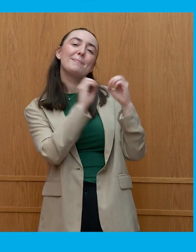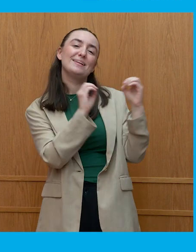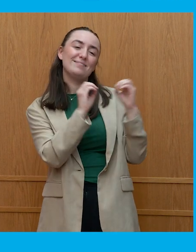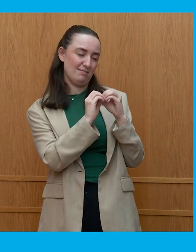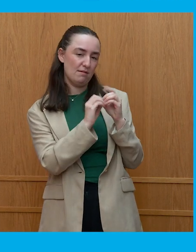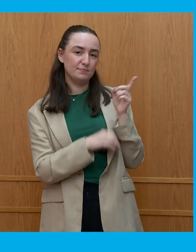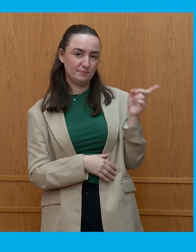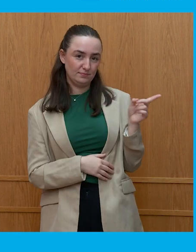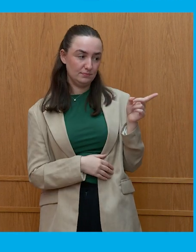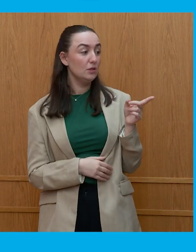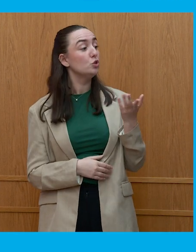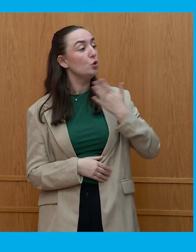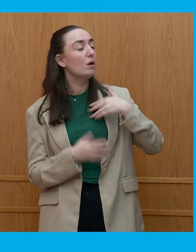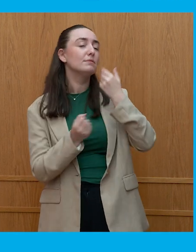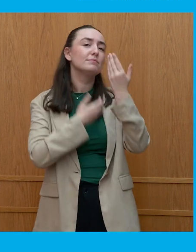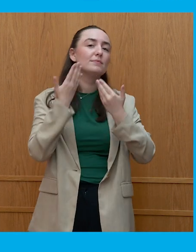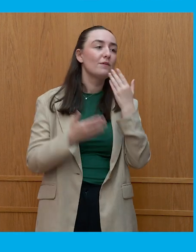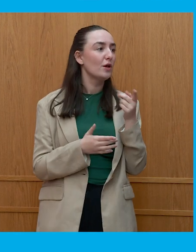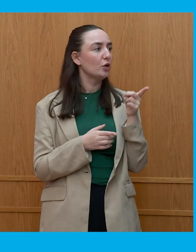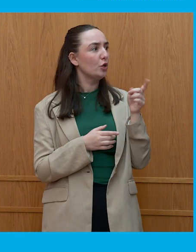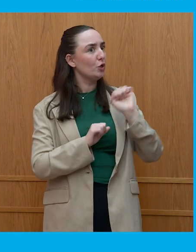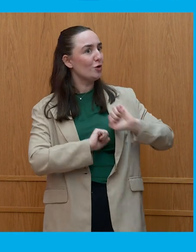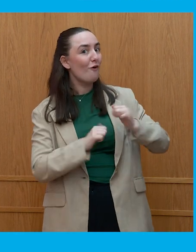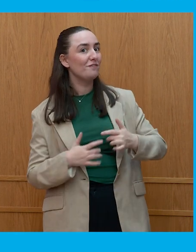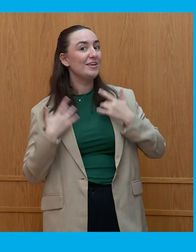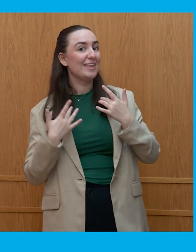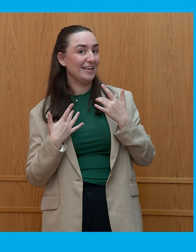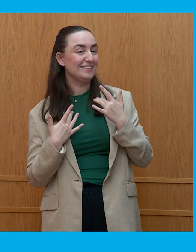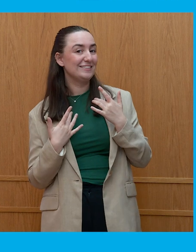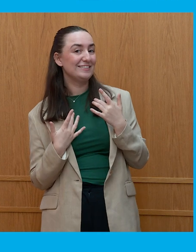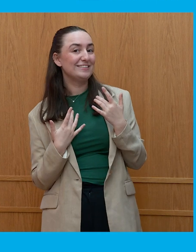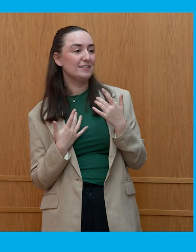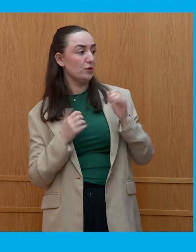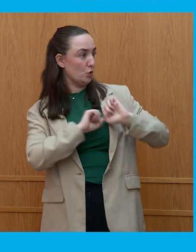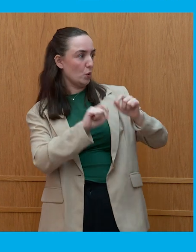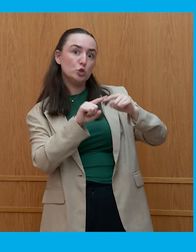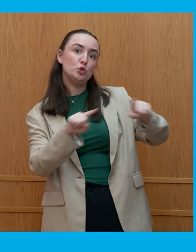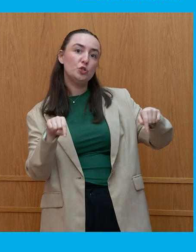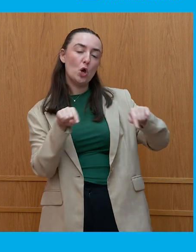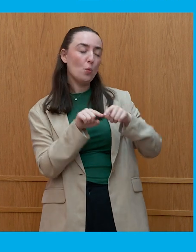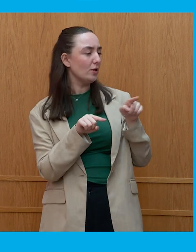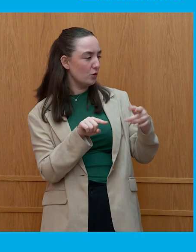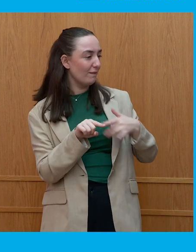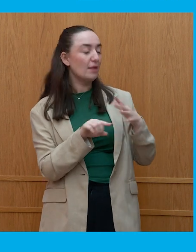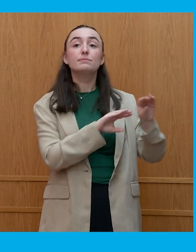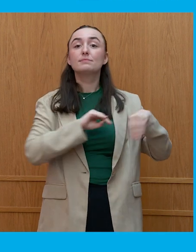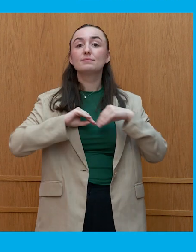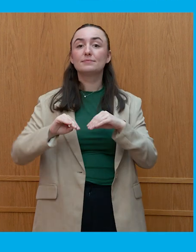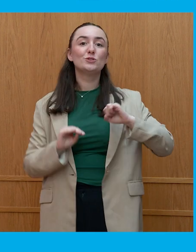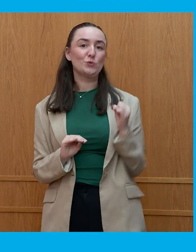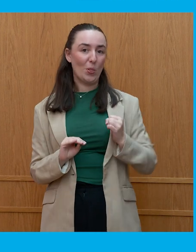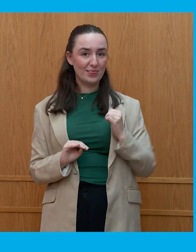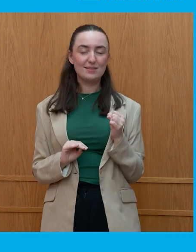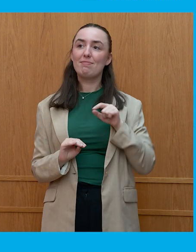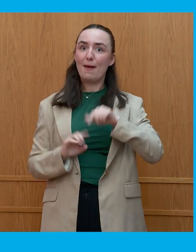about how that made you feel and the studio feel and how you came to Scotland and